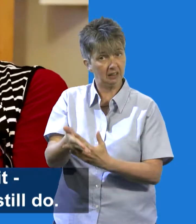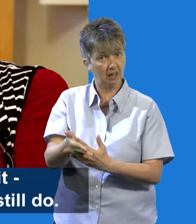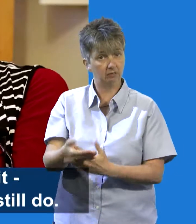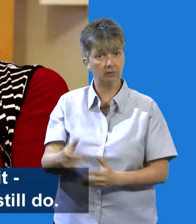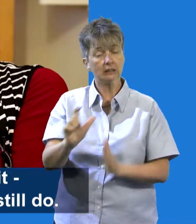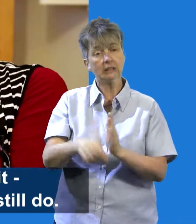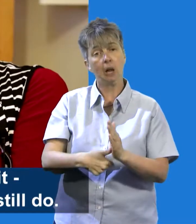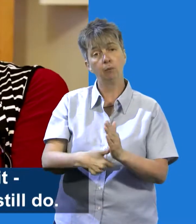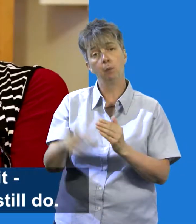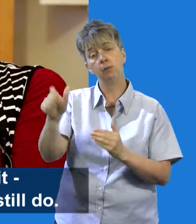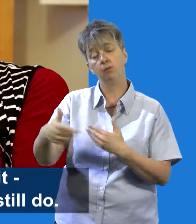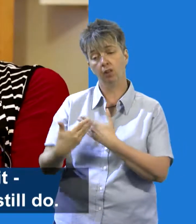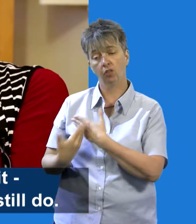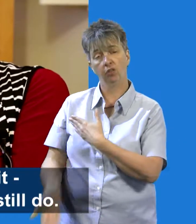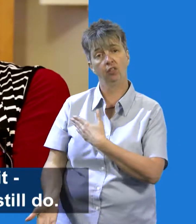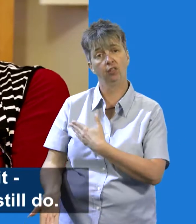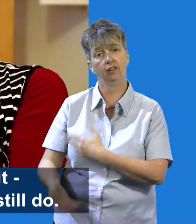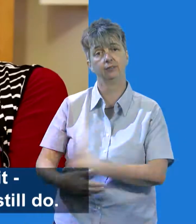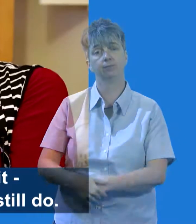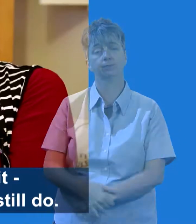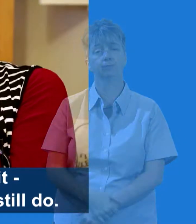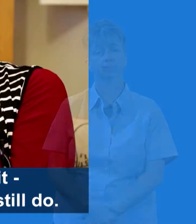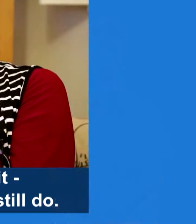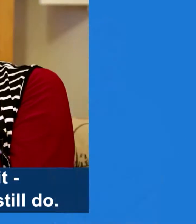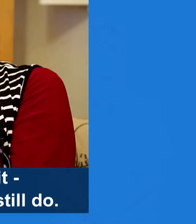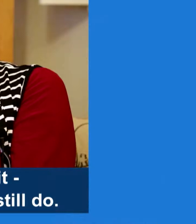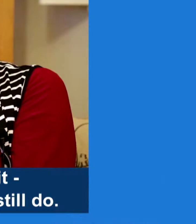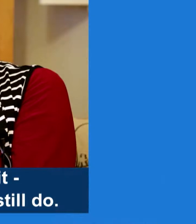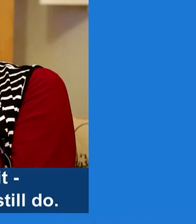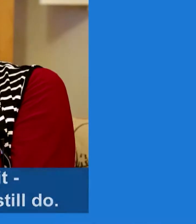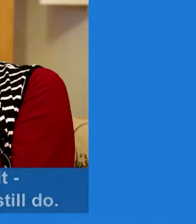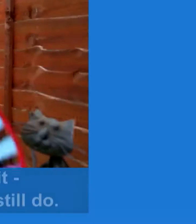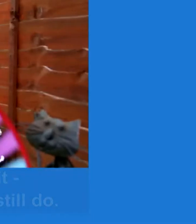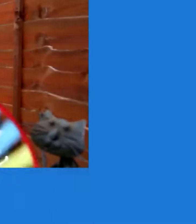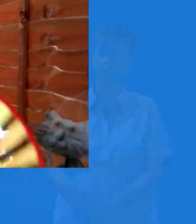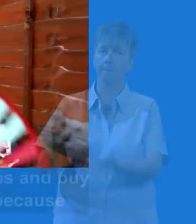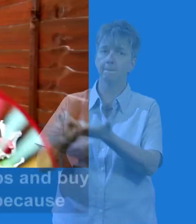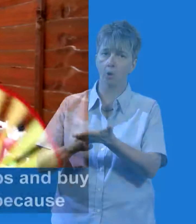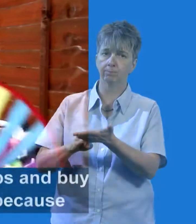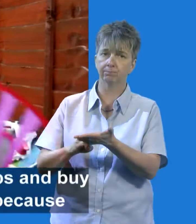with minds good enough to do it, they will sideline that. And they still do.